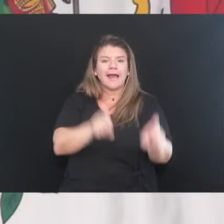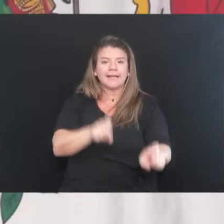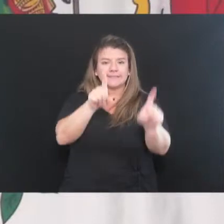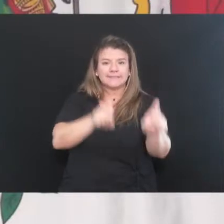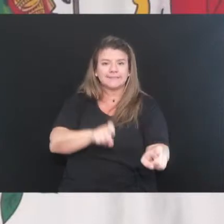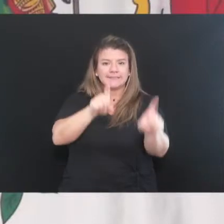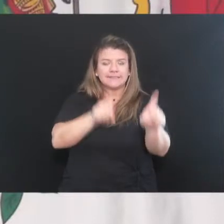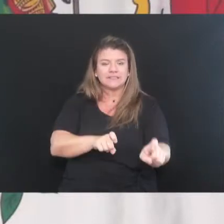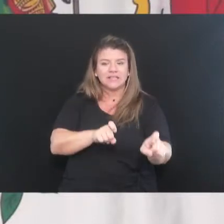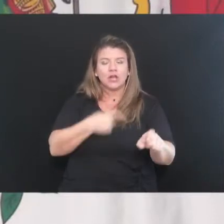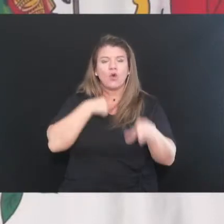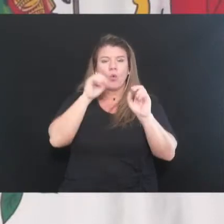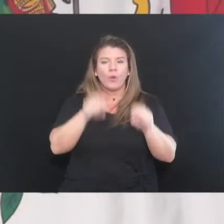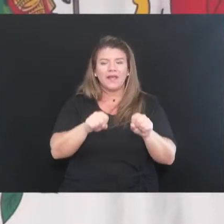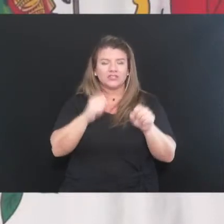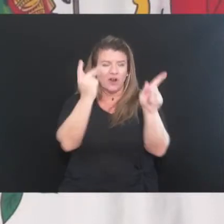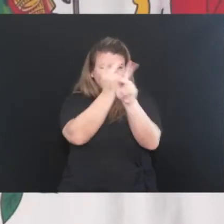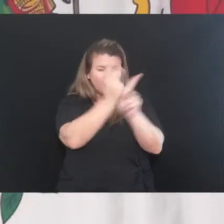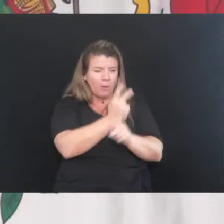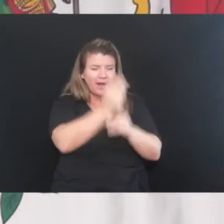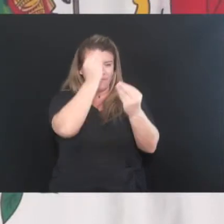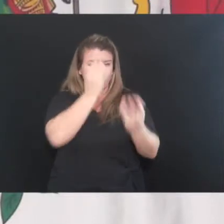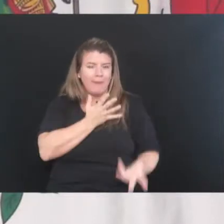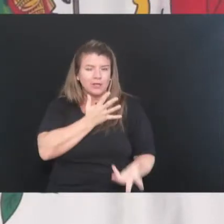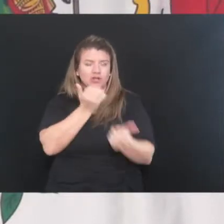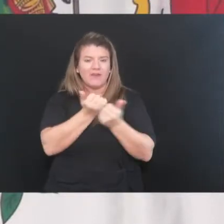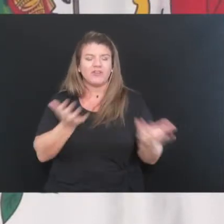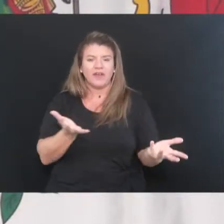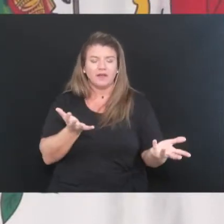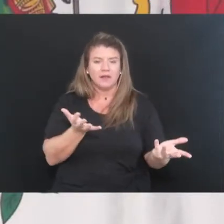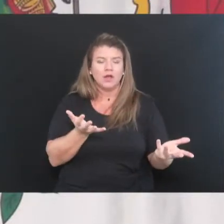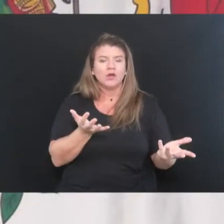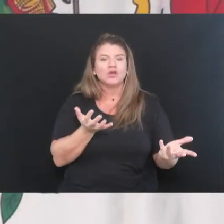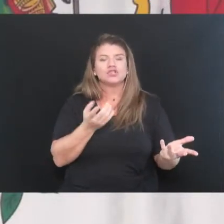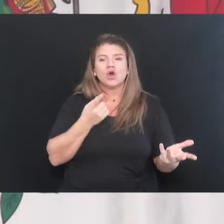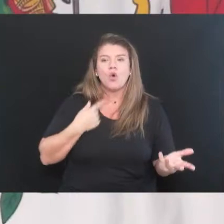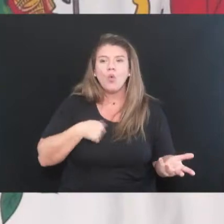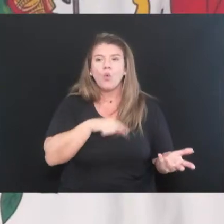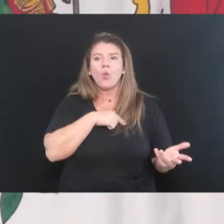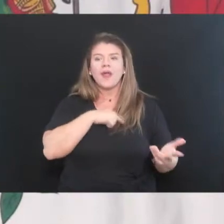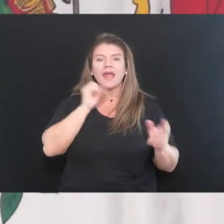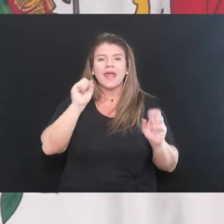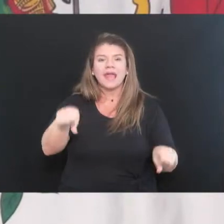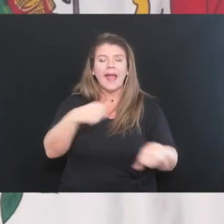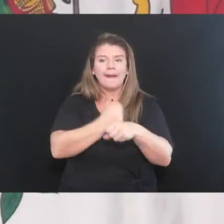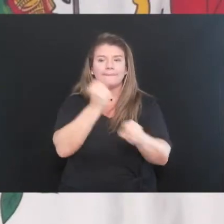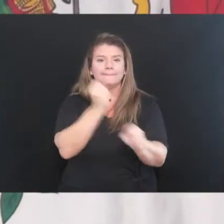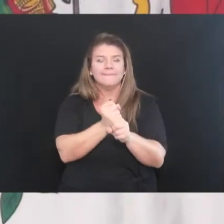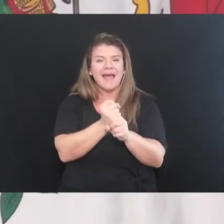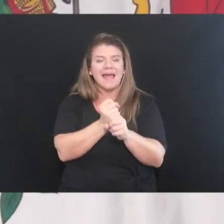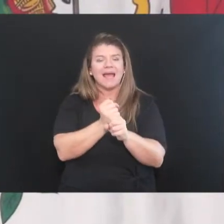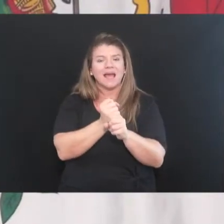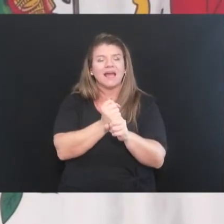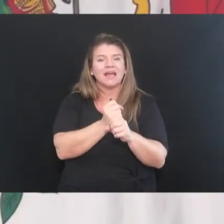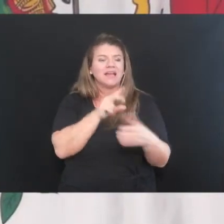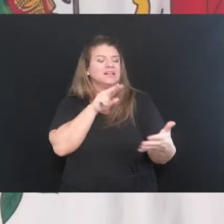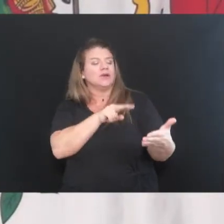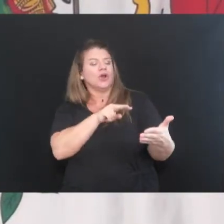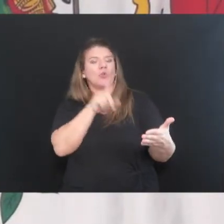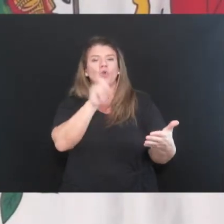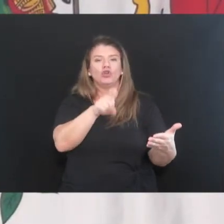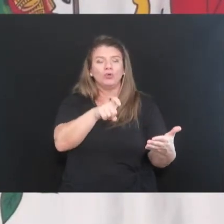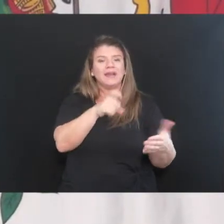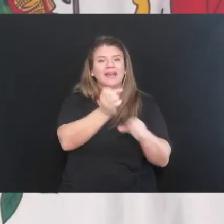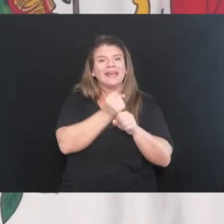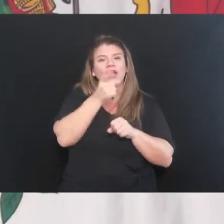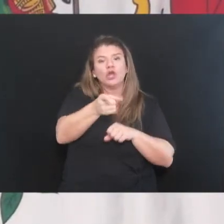we can start plugging in information and everything to where we can absolutely be making cases to be able to get you a